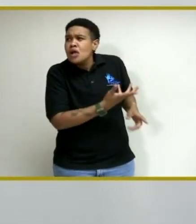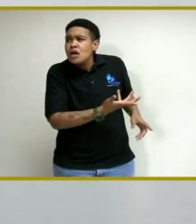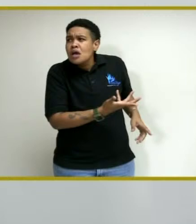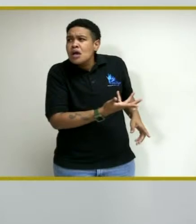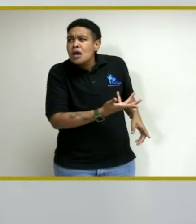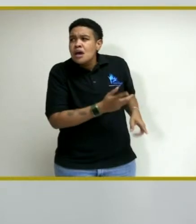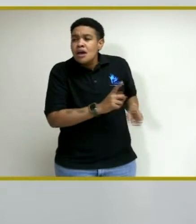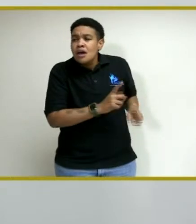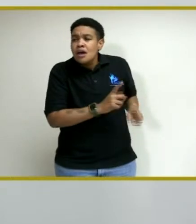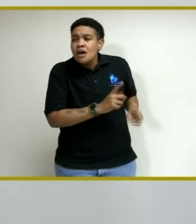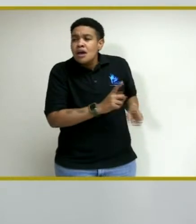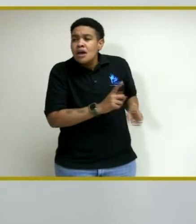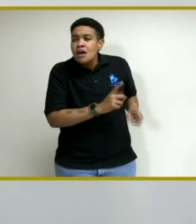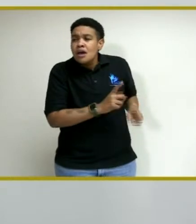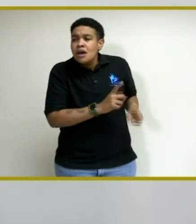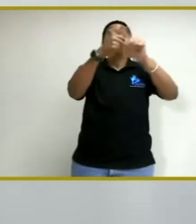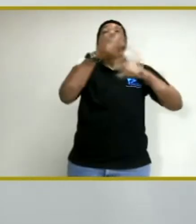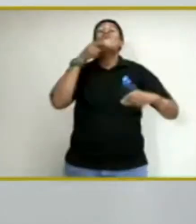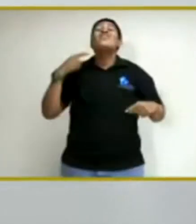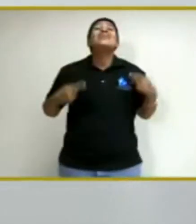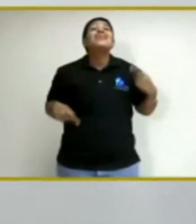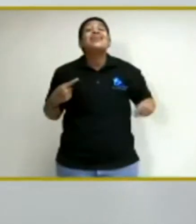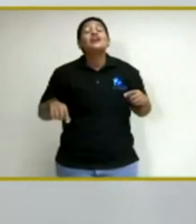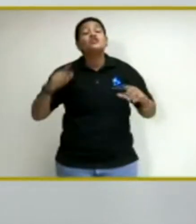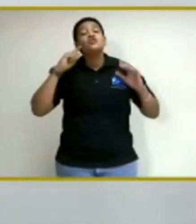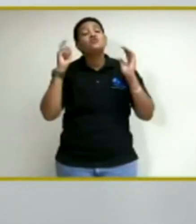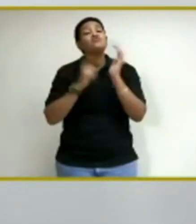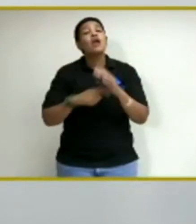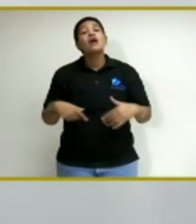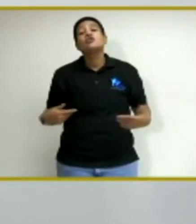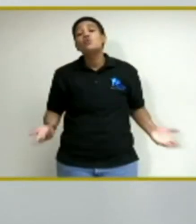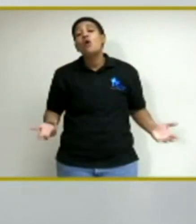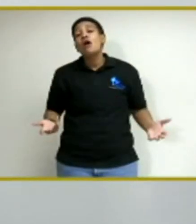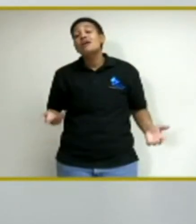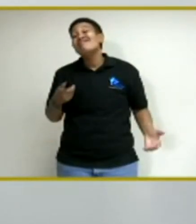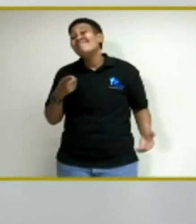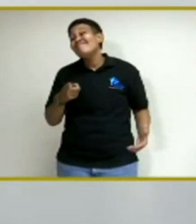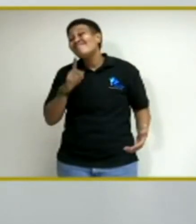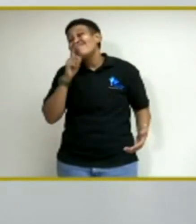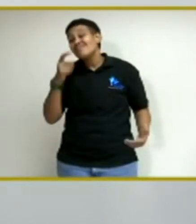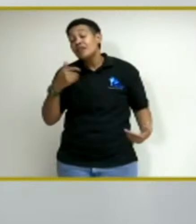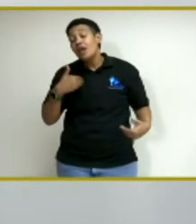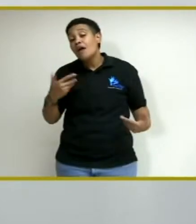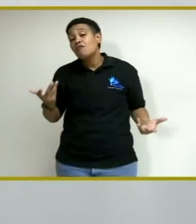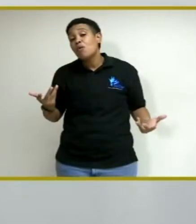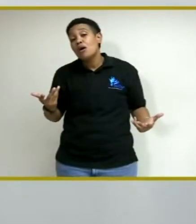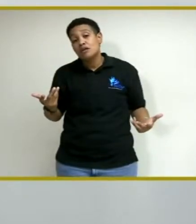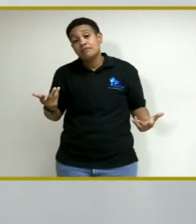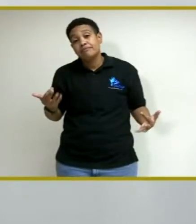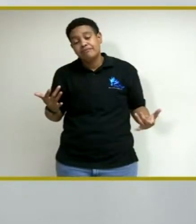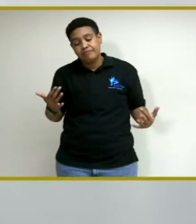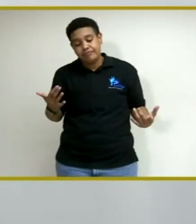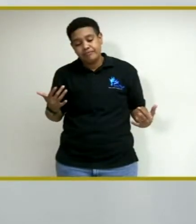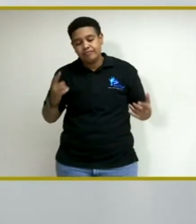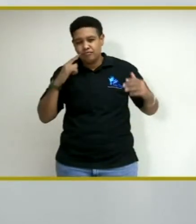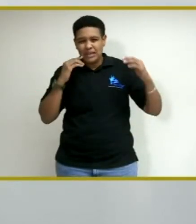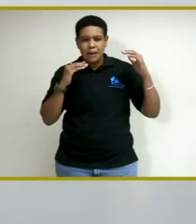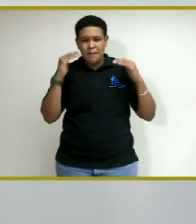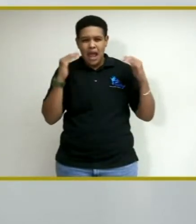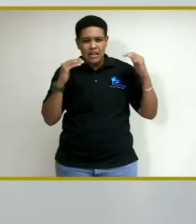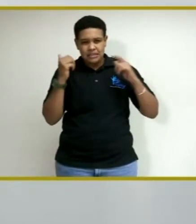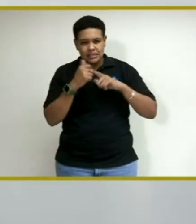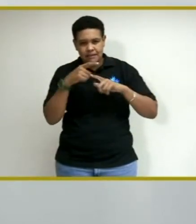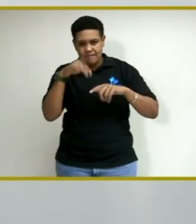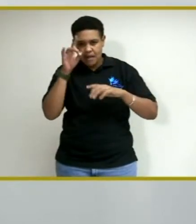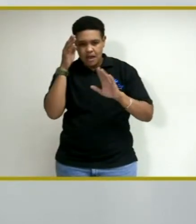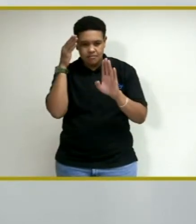say to those who argue that way to recognize that there is a balance that has to be